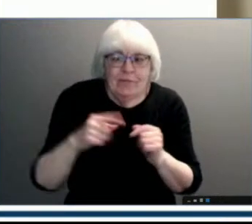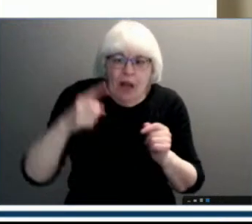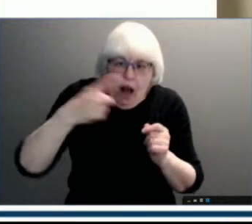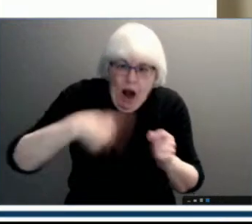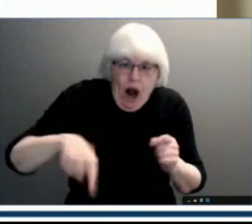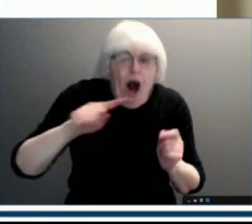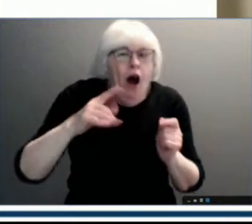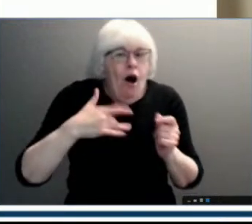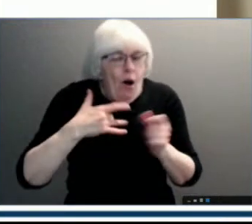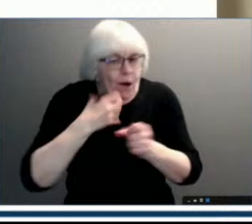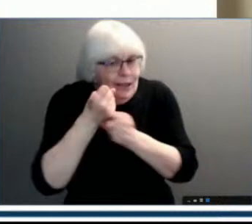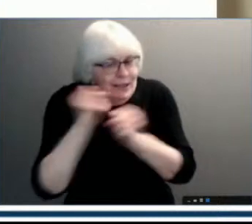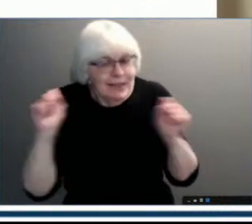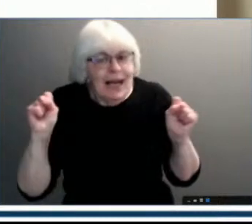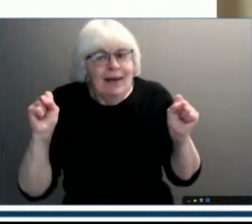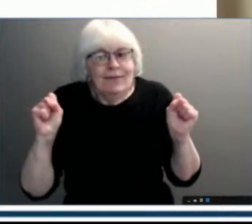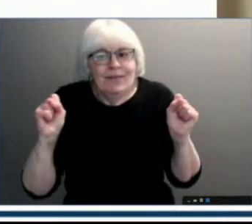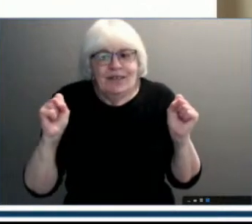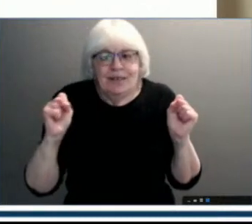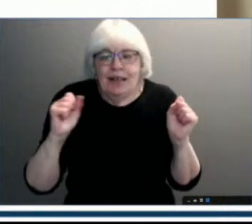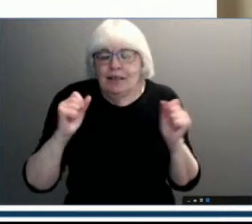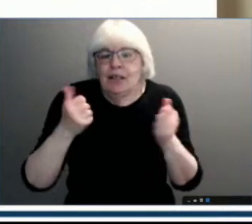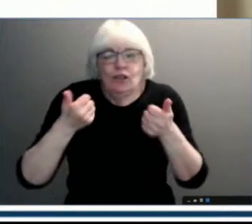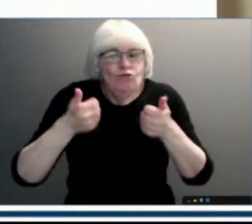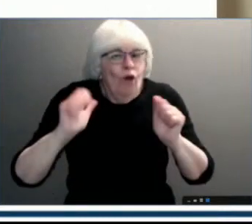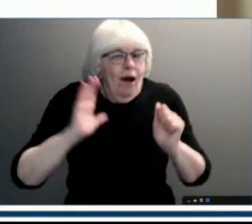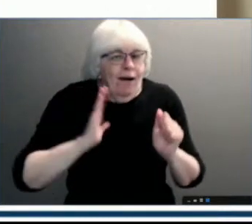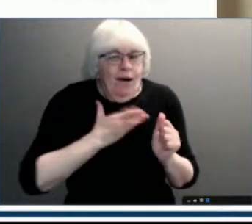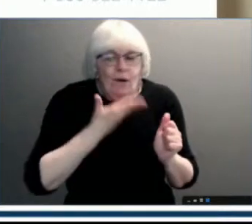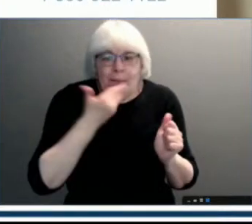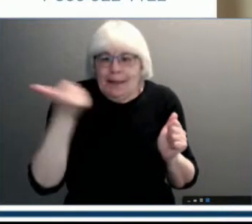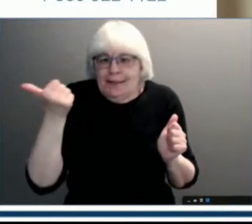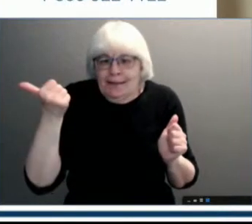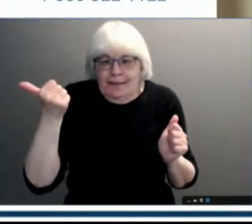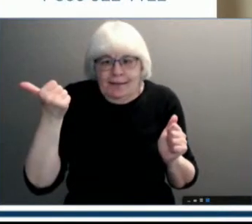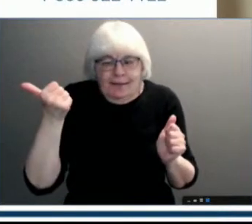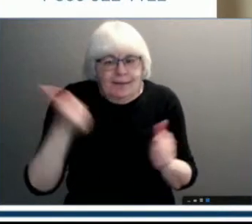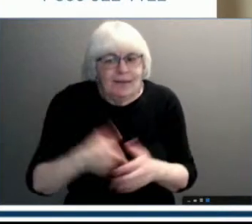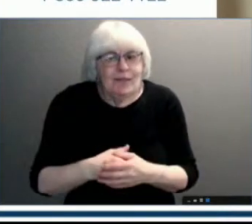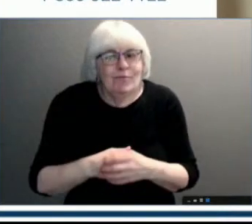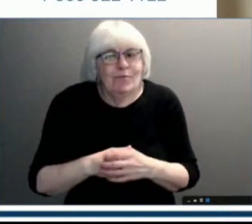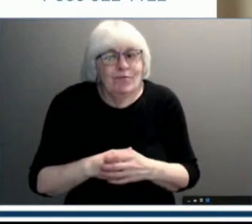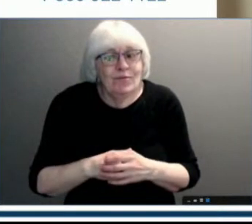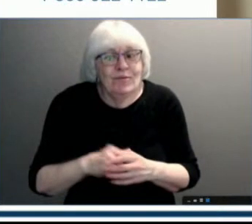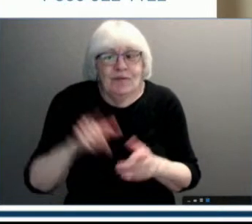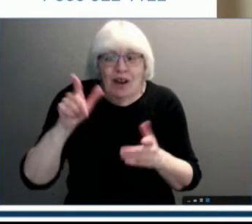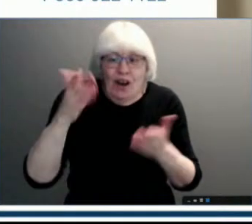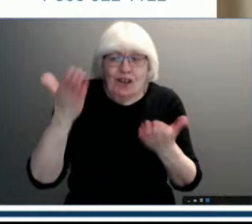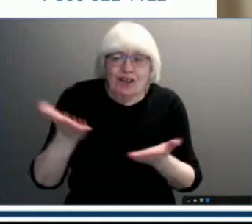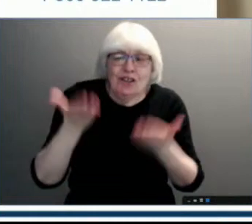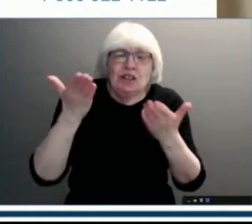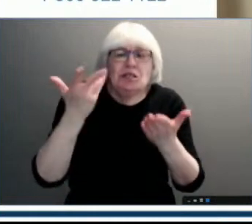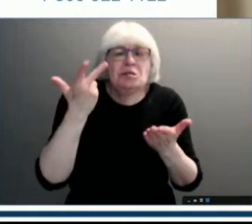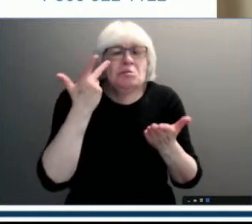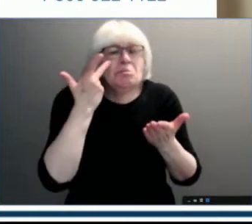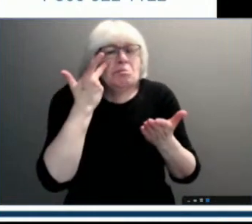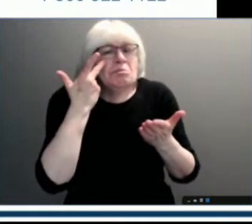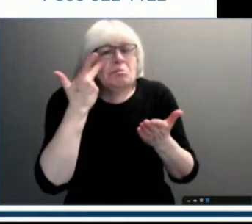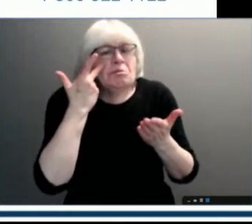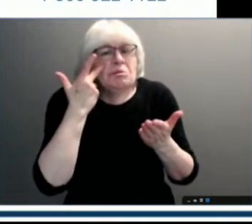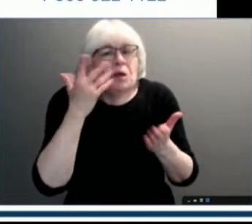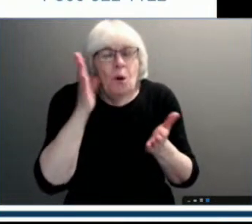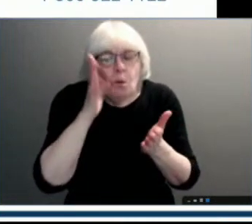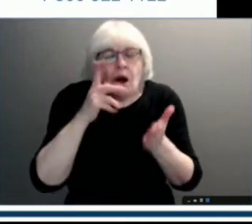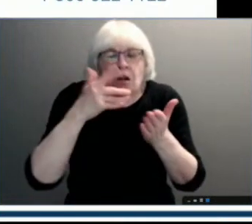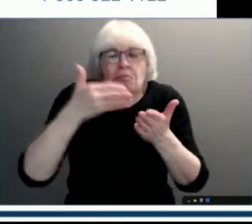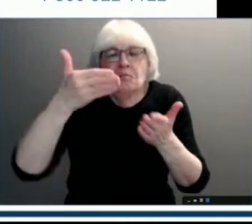we'll do what we can, and certainly your suggestion on random testing is one that I'll take back to the team. Lois-Ann, do you have